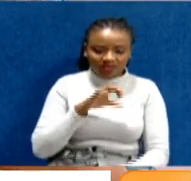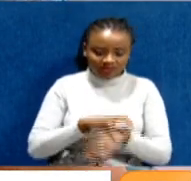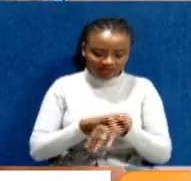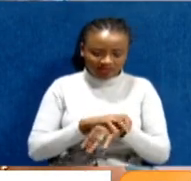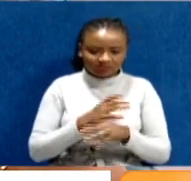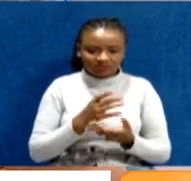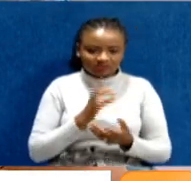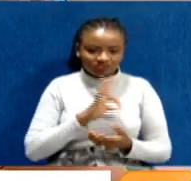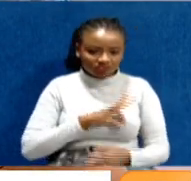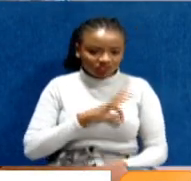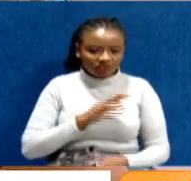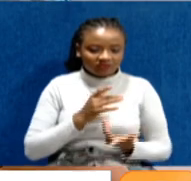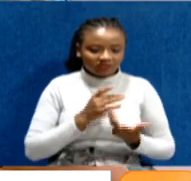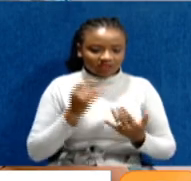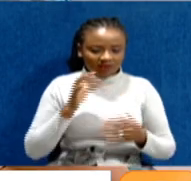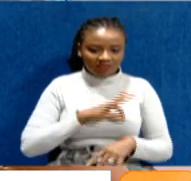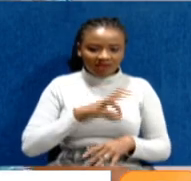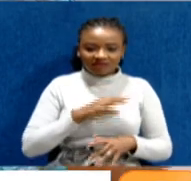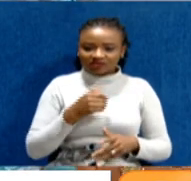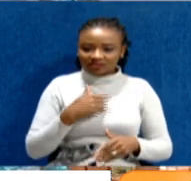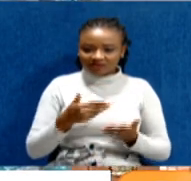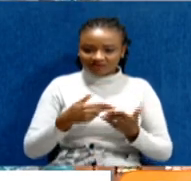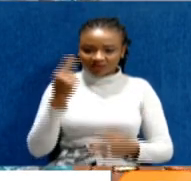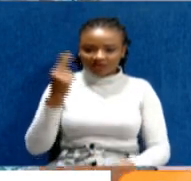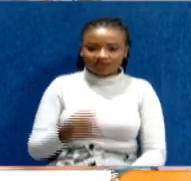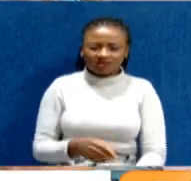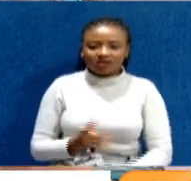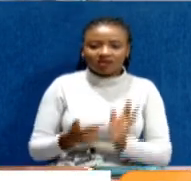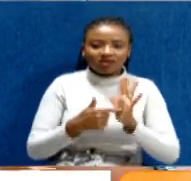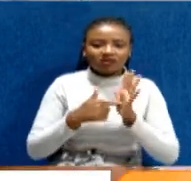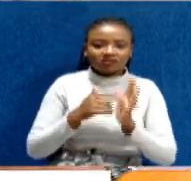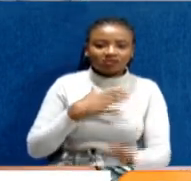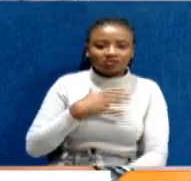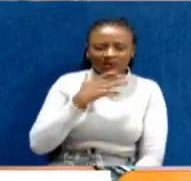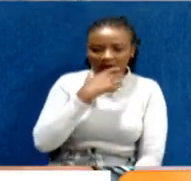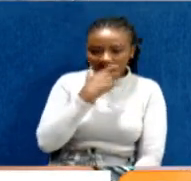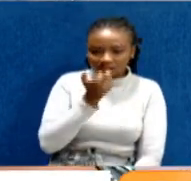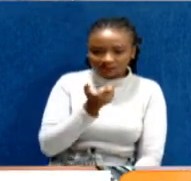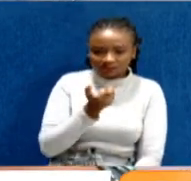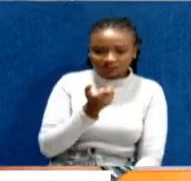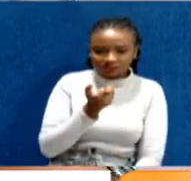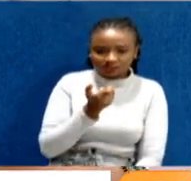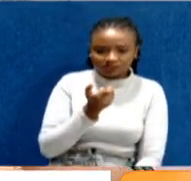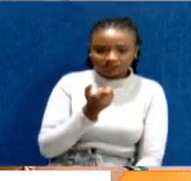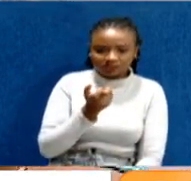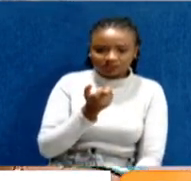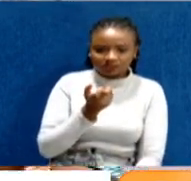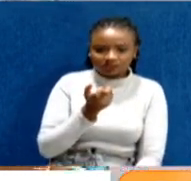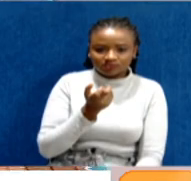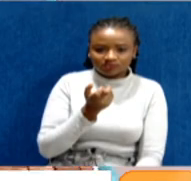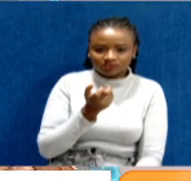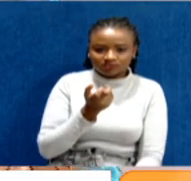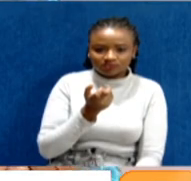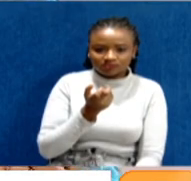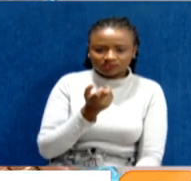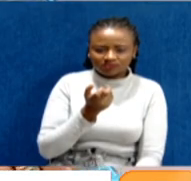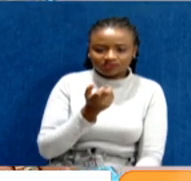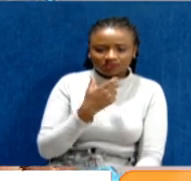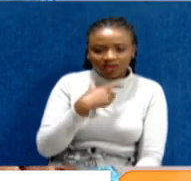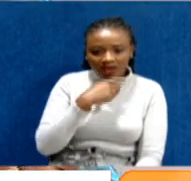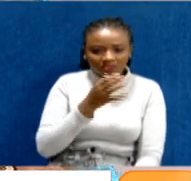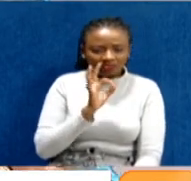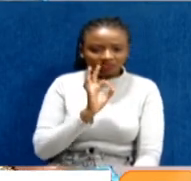that I would want my apples in a juice form, but organic. Yeah. But we don't know where to